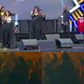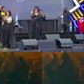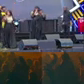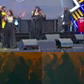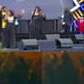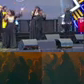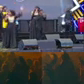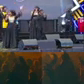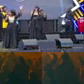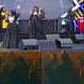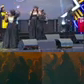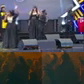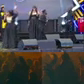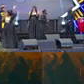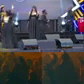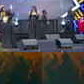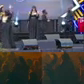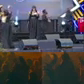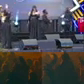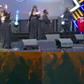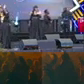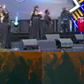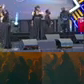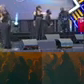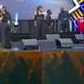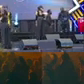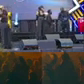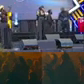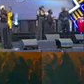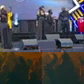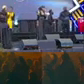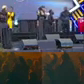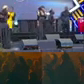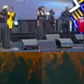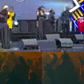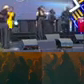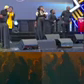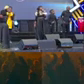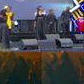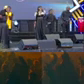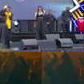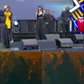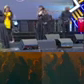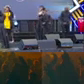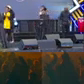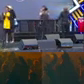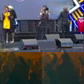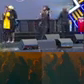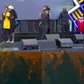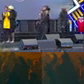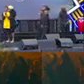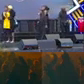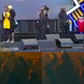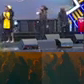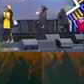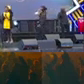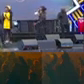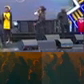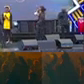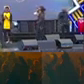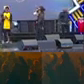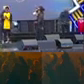somebody help me appreciate the name of Jesus appreciate the name of Jesus yes